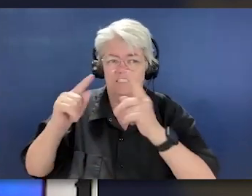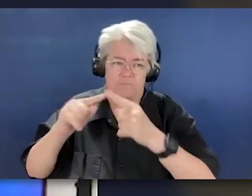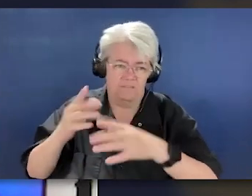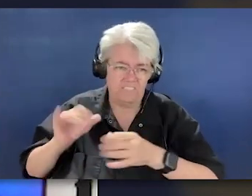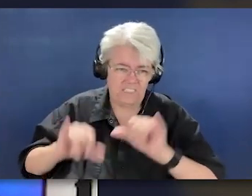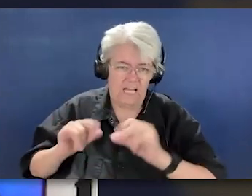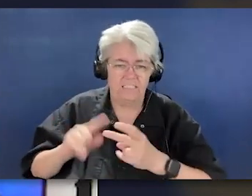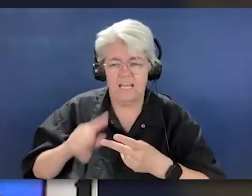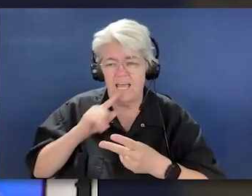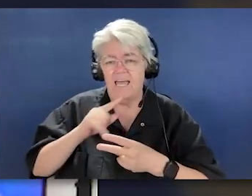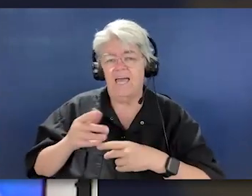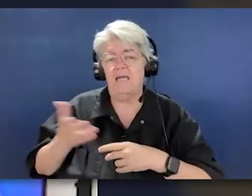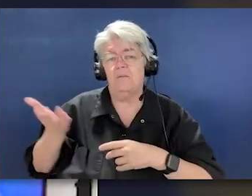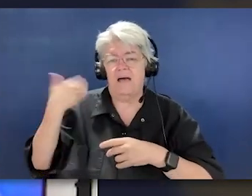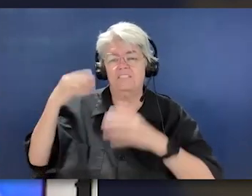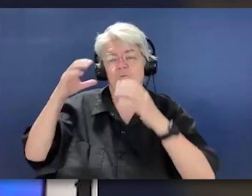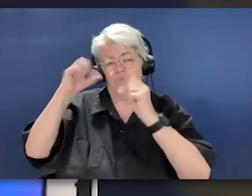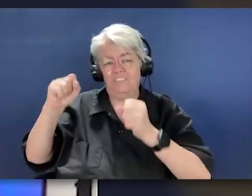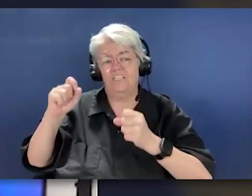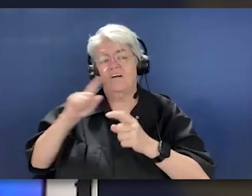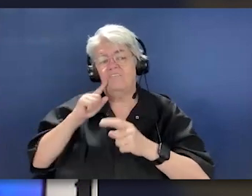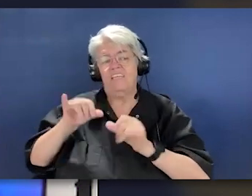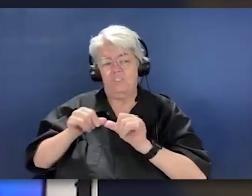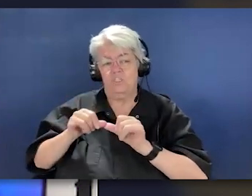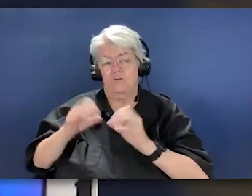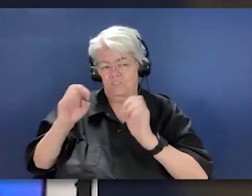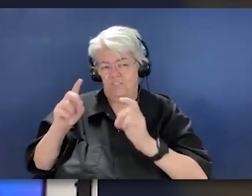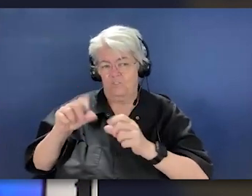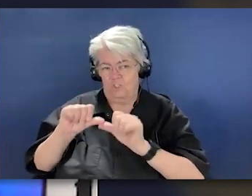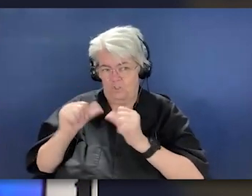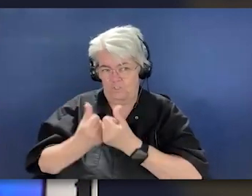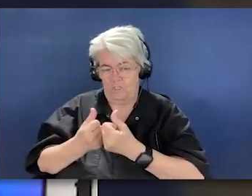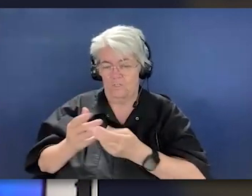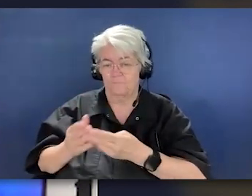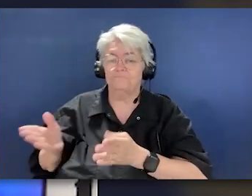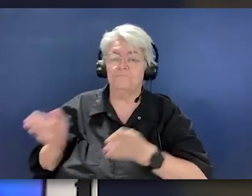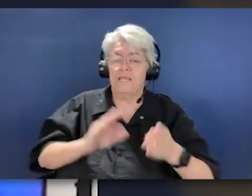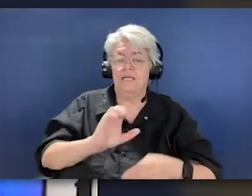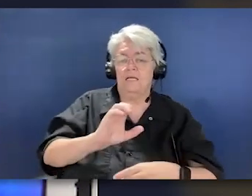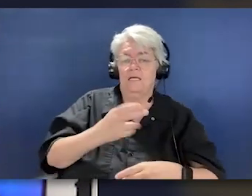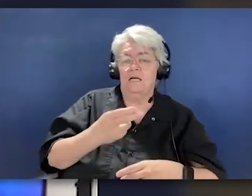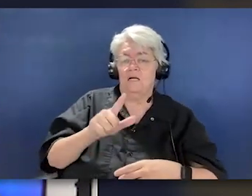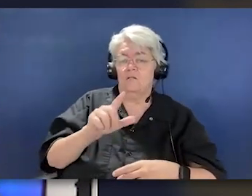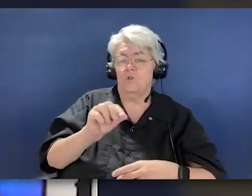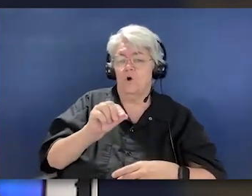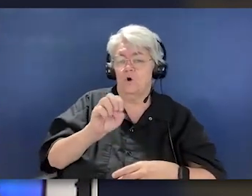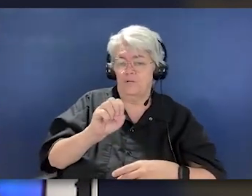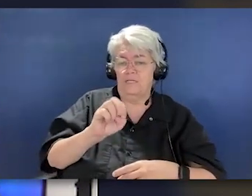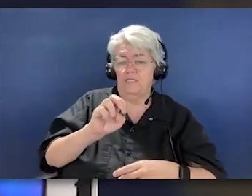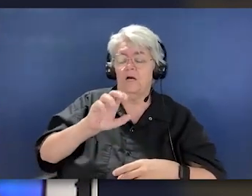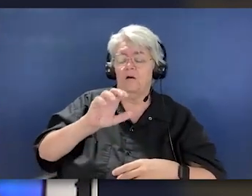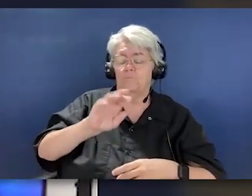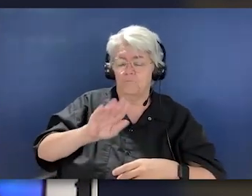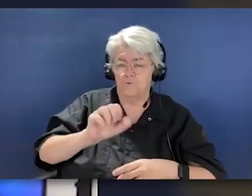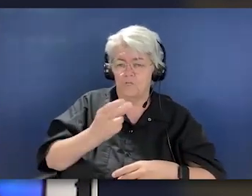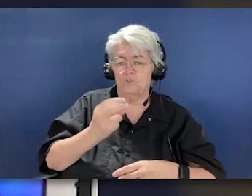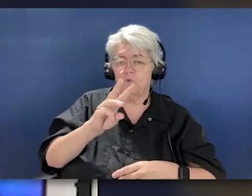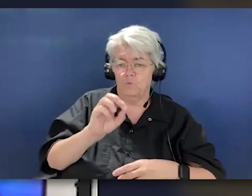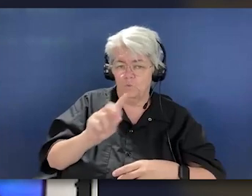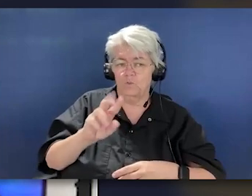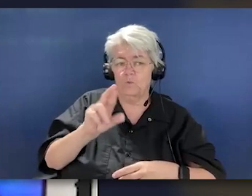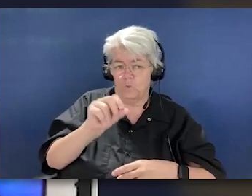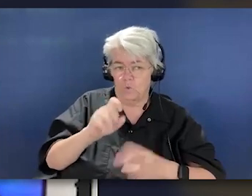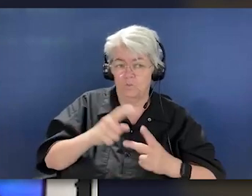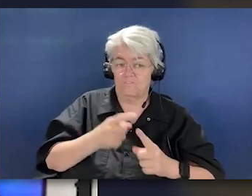Engineering Education Association. We are also joined by Chloe Brushwood Rose, a professor of education from